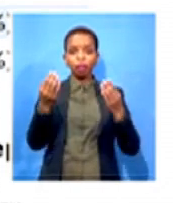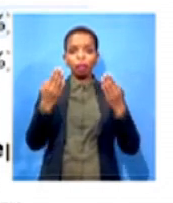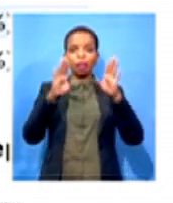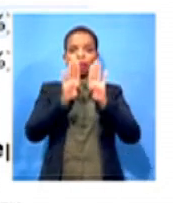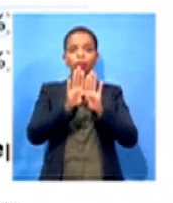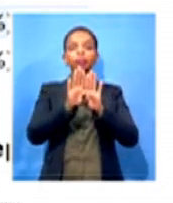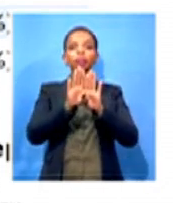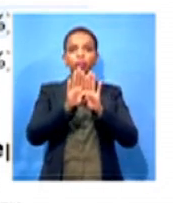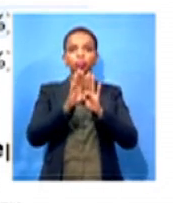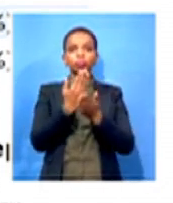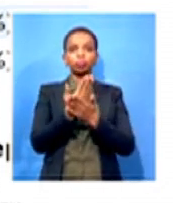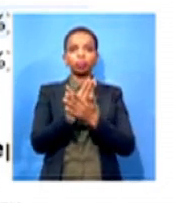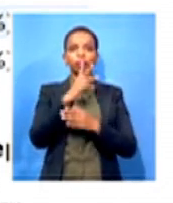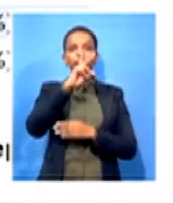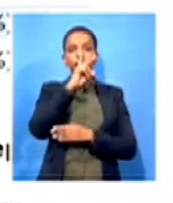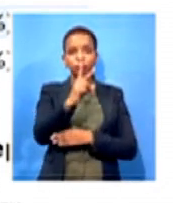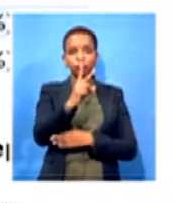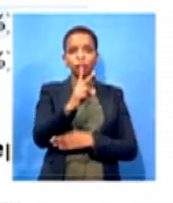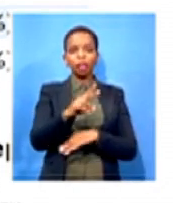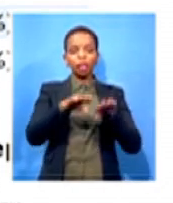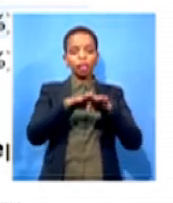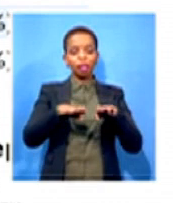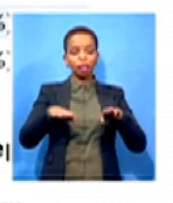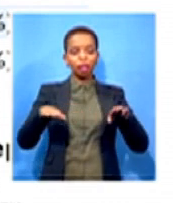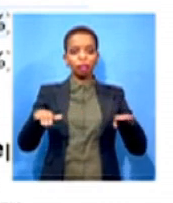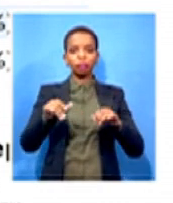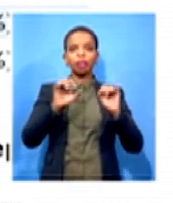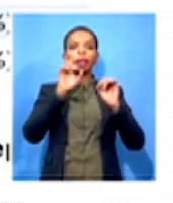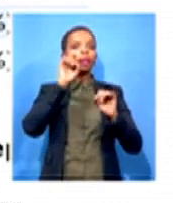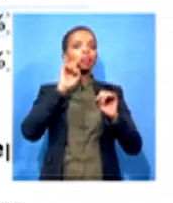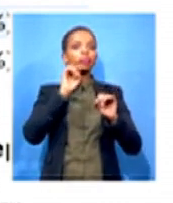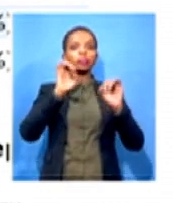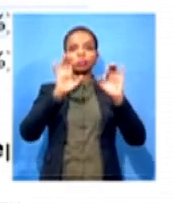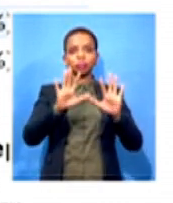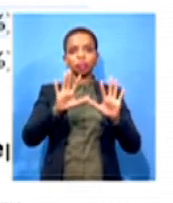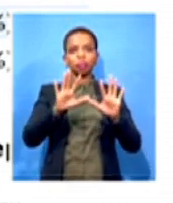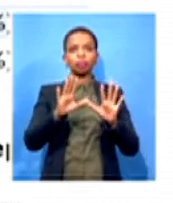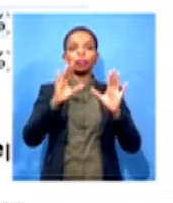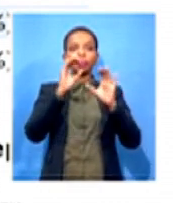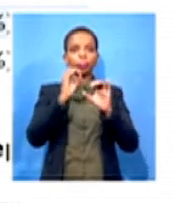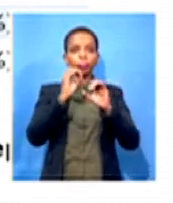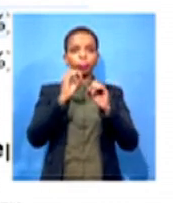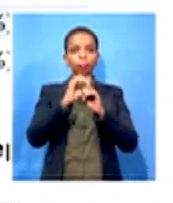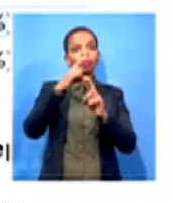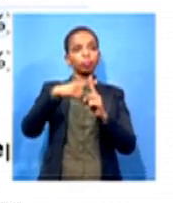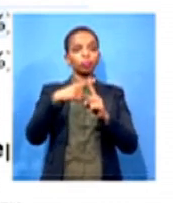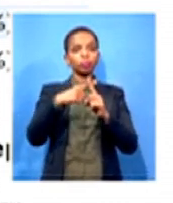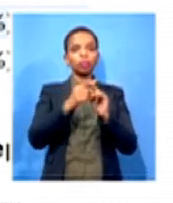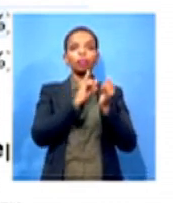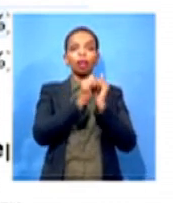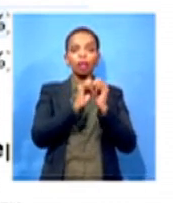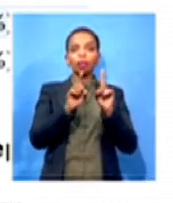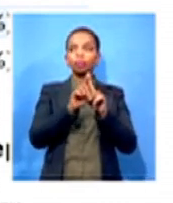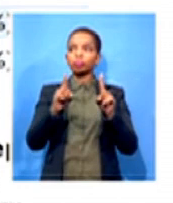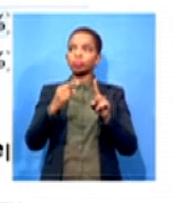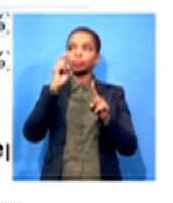years old, none were positive. And then 11 to 20 years old, it was still a similar number